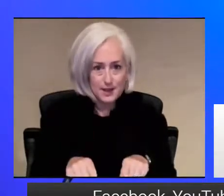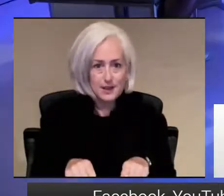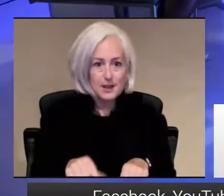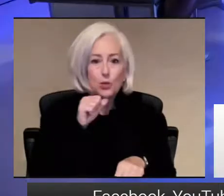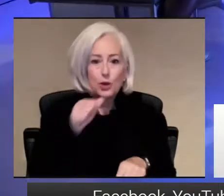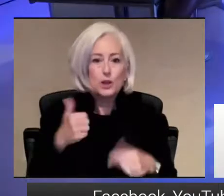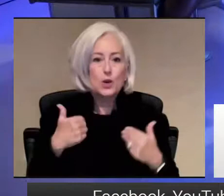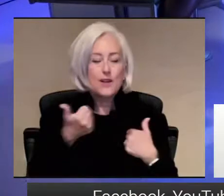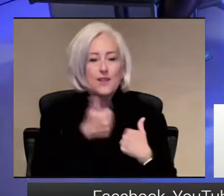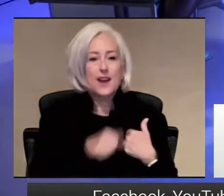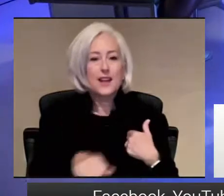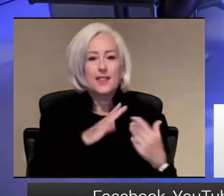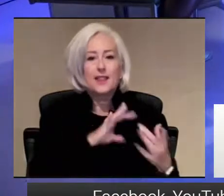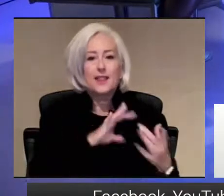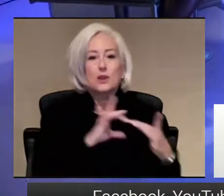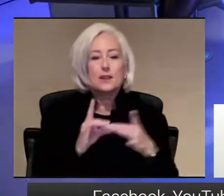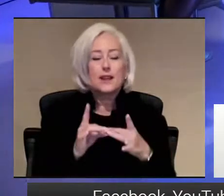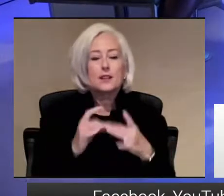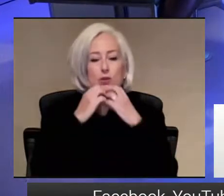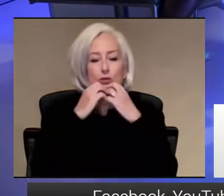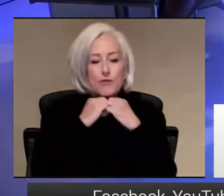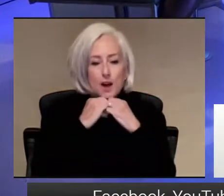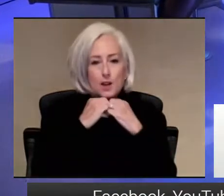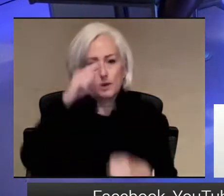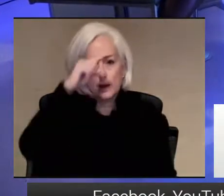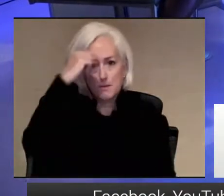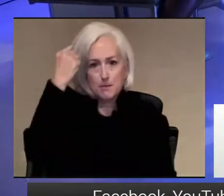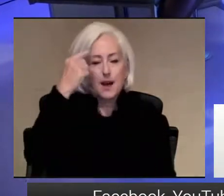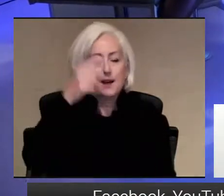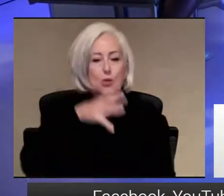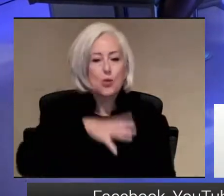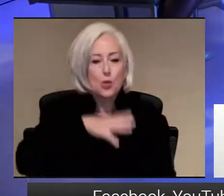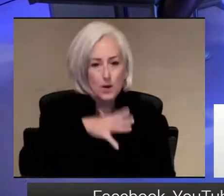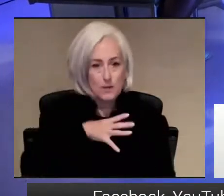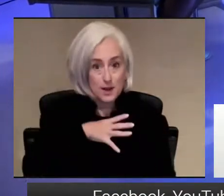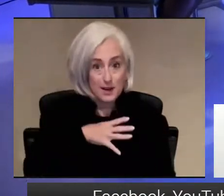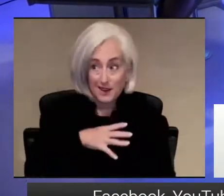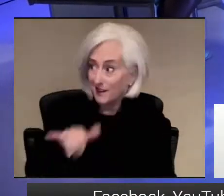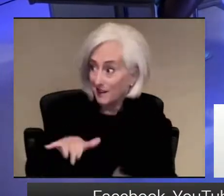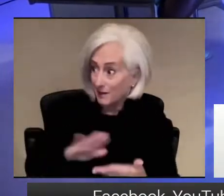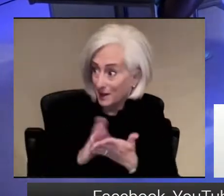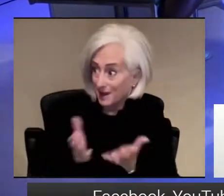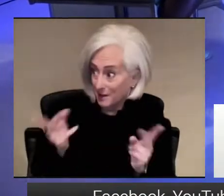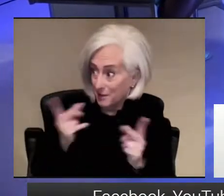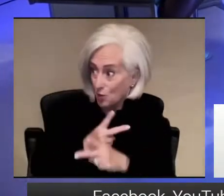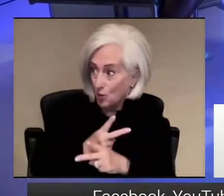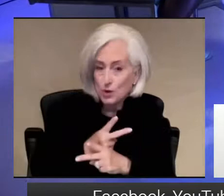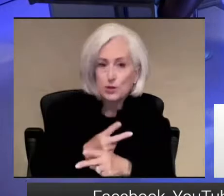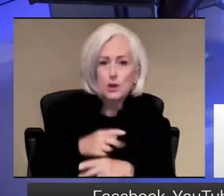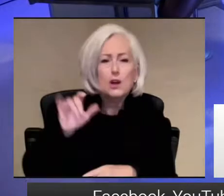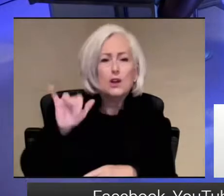Yeah, and actually there has been a change. They've gotten worse, right? Yes. Well, is that partly a COVID impact, do you think?